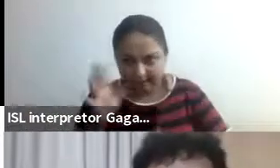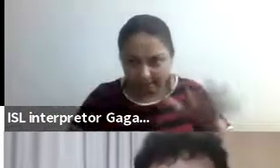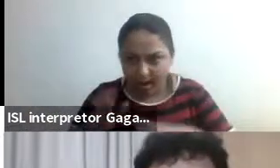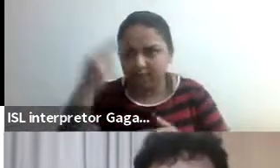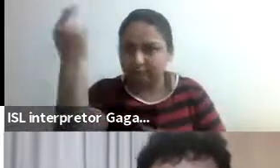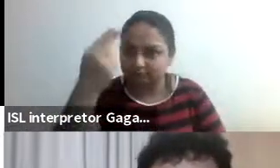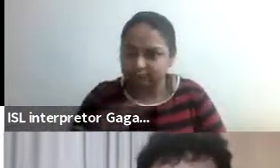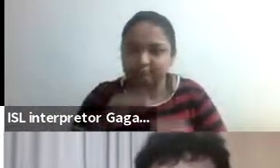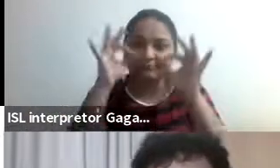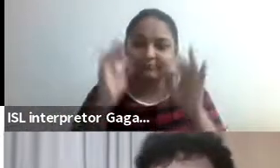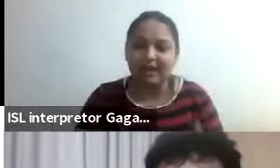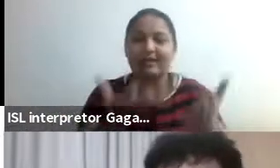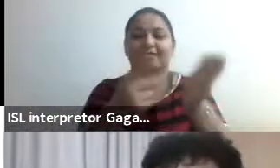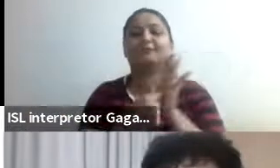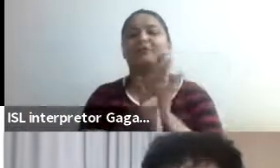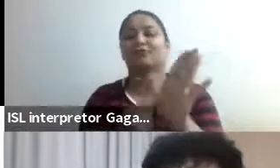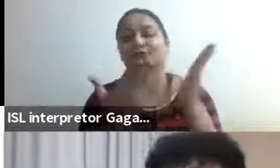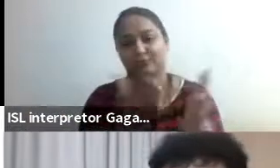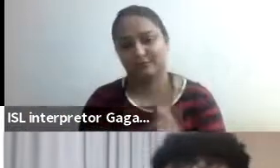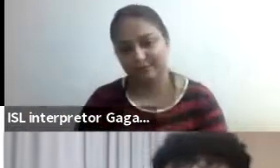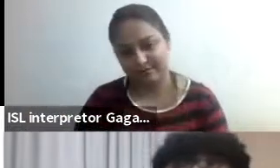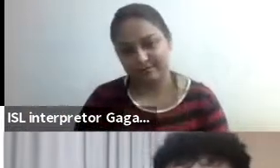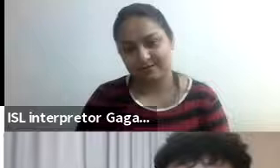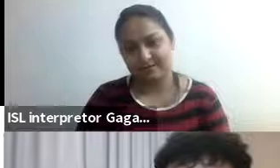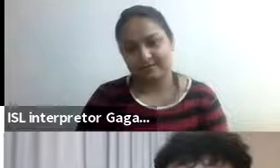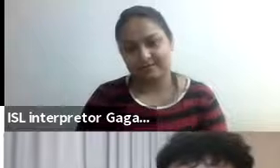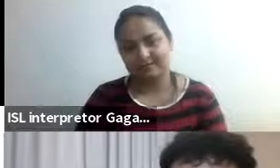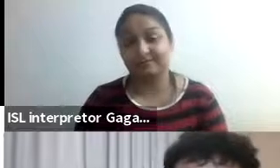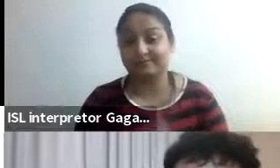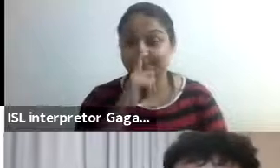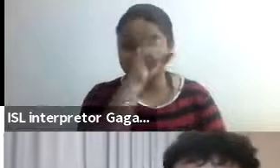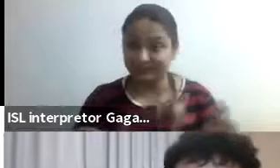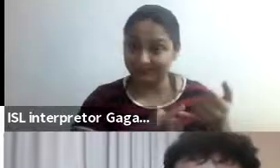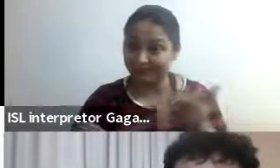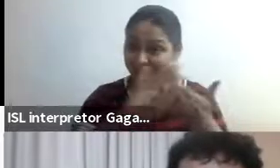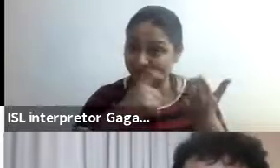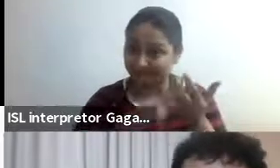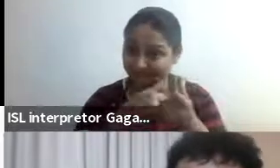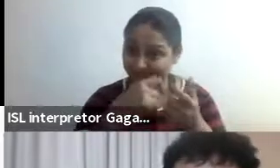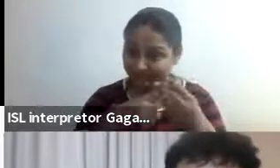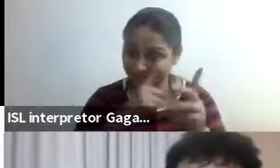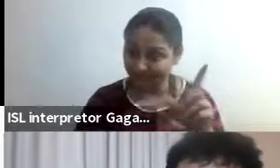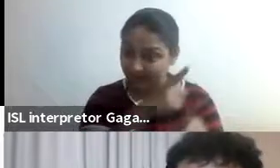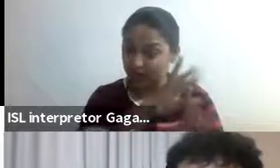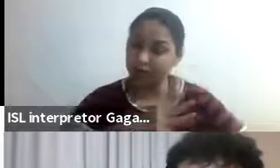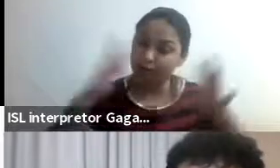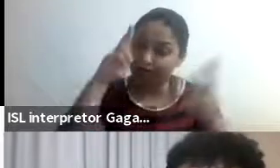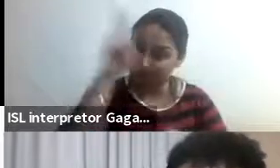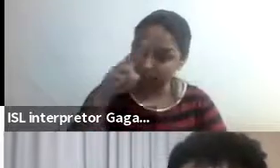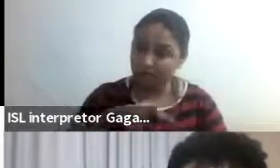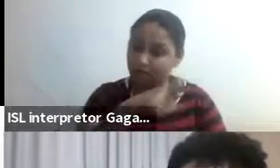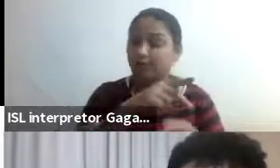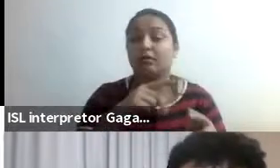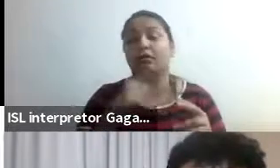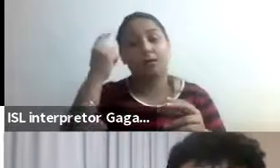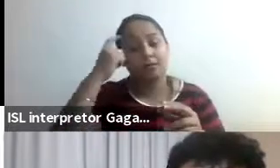So this is part of what Trey might have mentioned earlier about how a lot of her paintings they function as